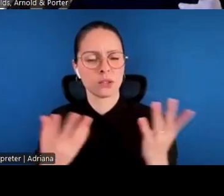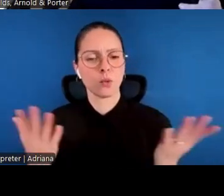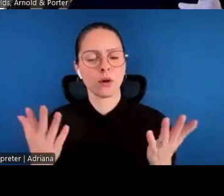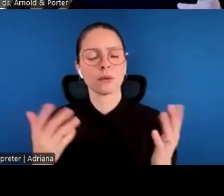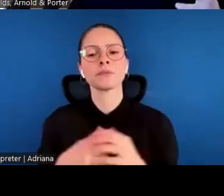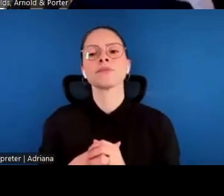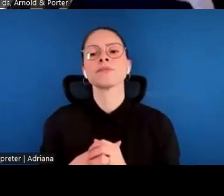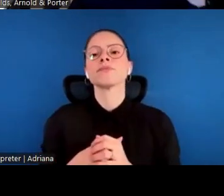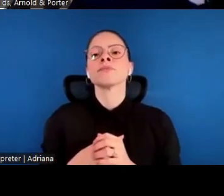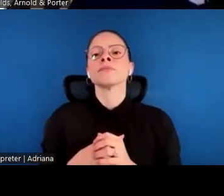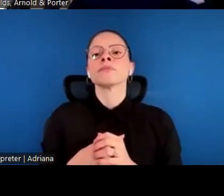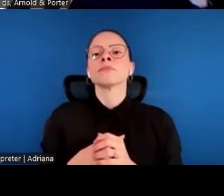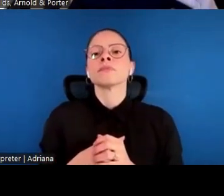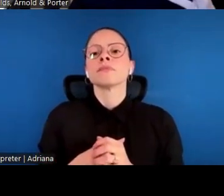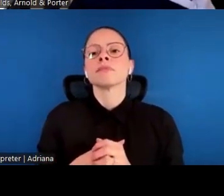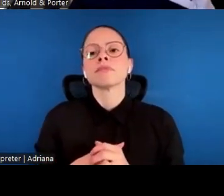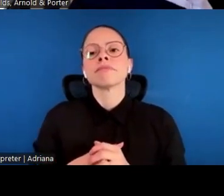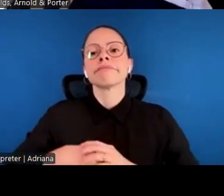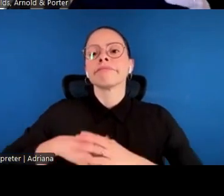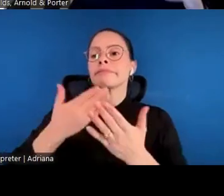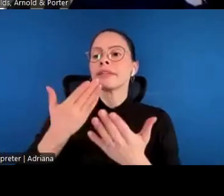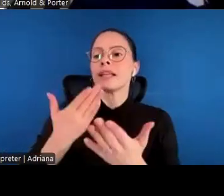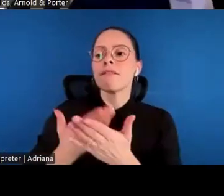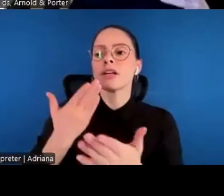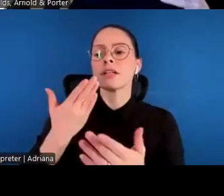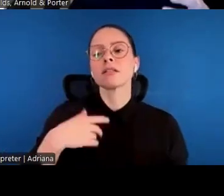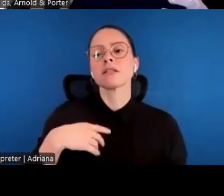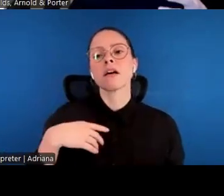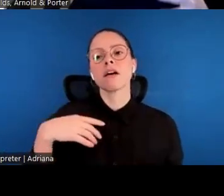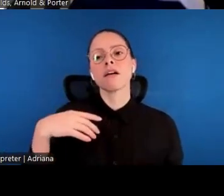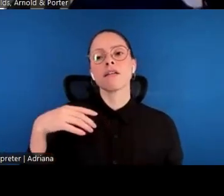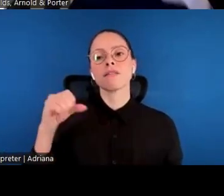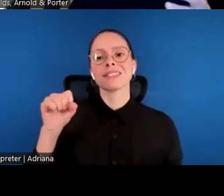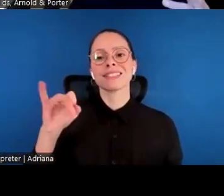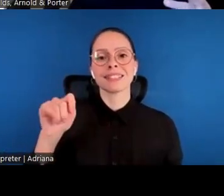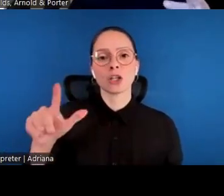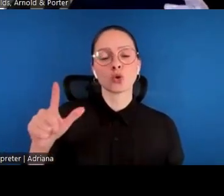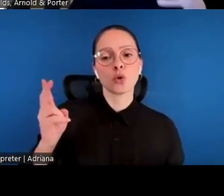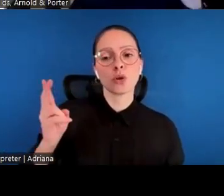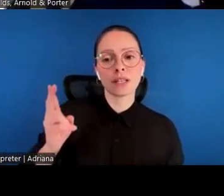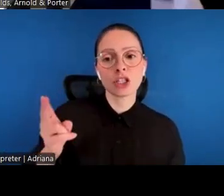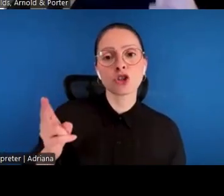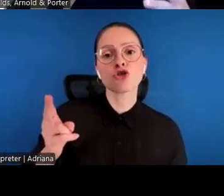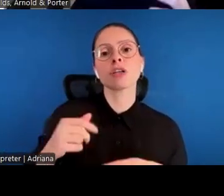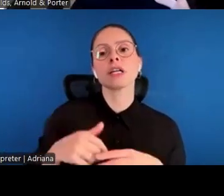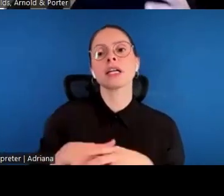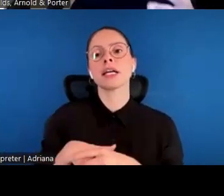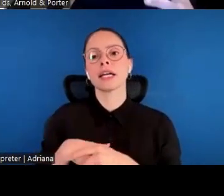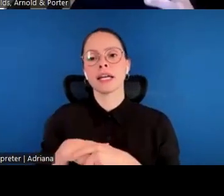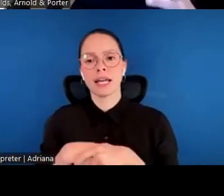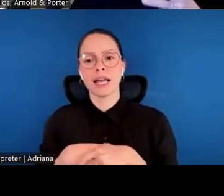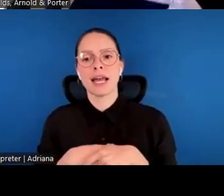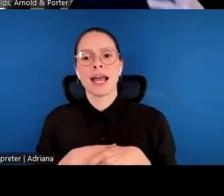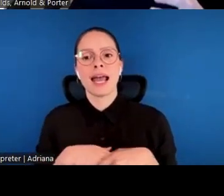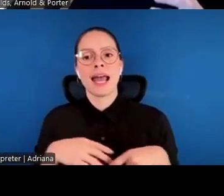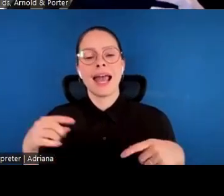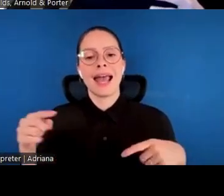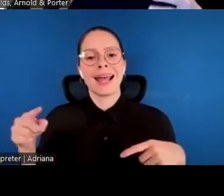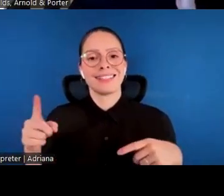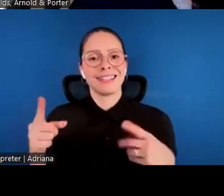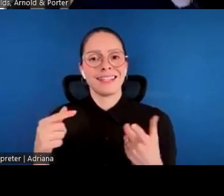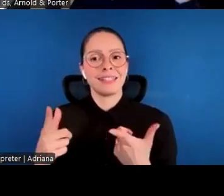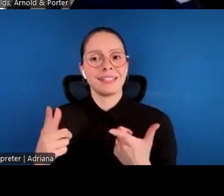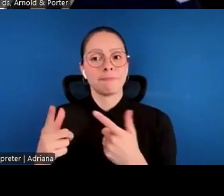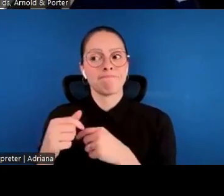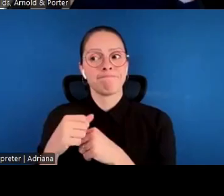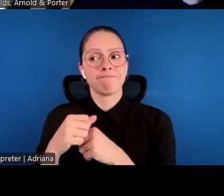propensity evidence and evidence of sexual history is inadmissible in a court-martial unless it falls within an exception,